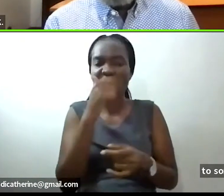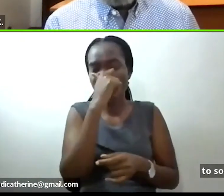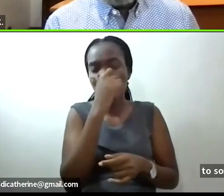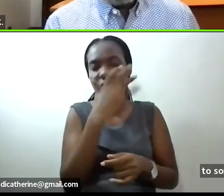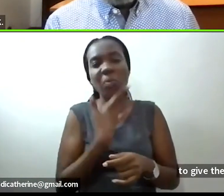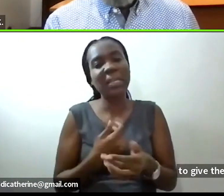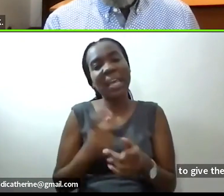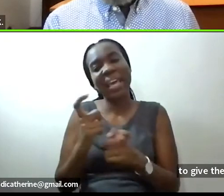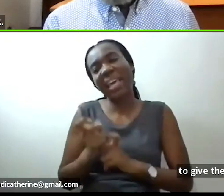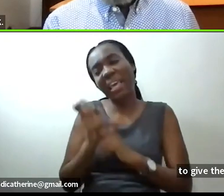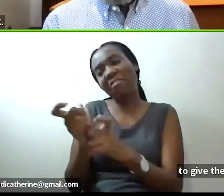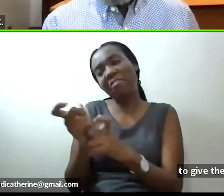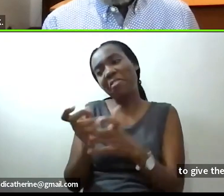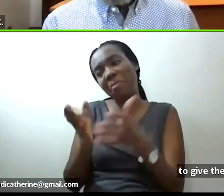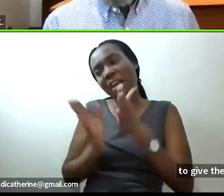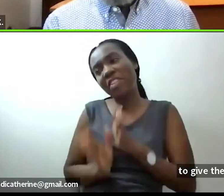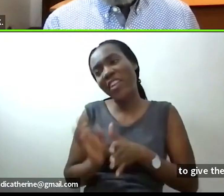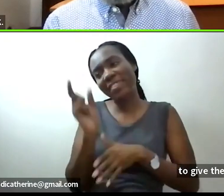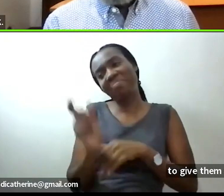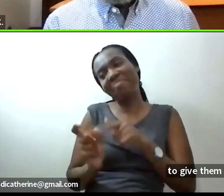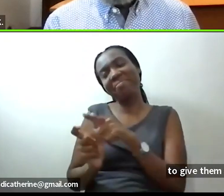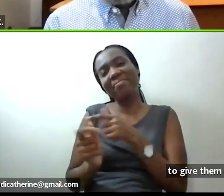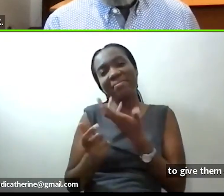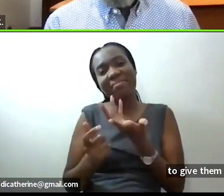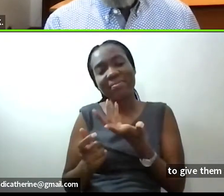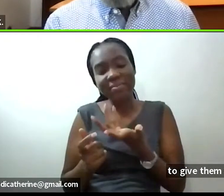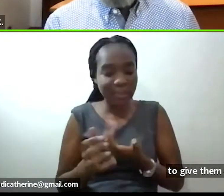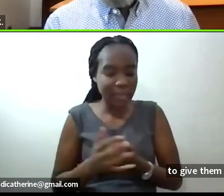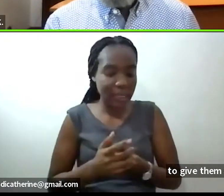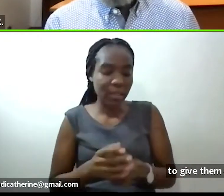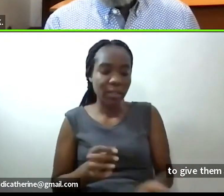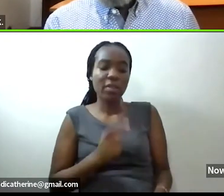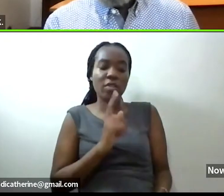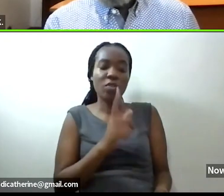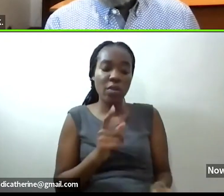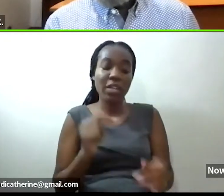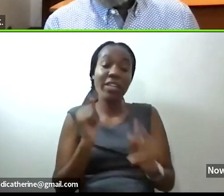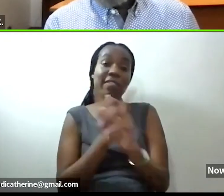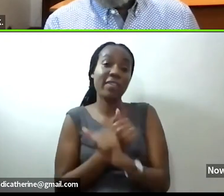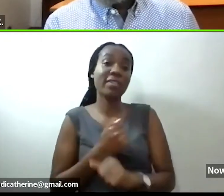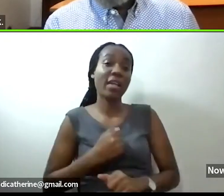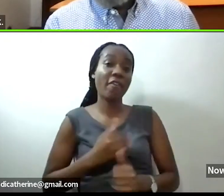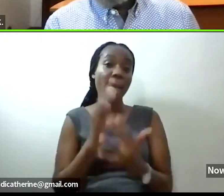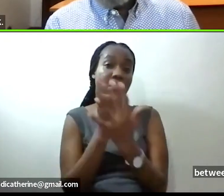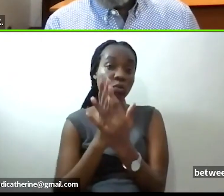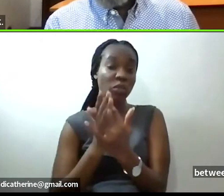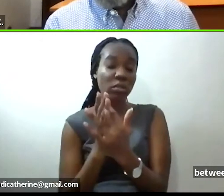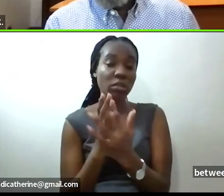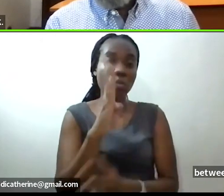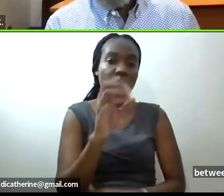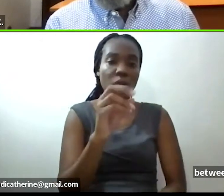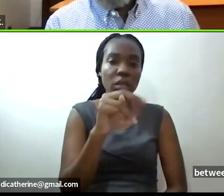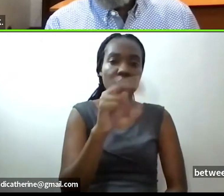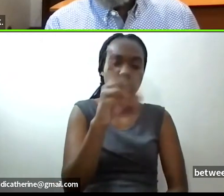that. Now, the difference then between a bondholder and then I'm sure some of you also